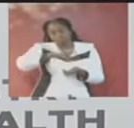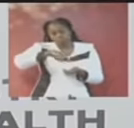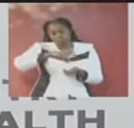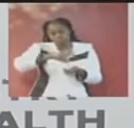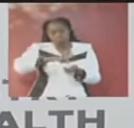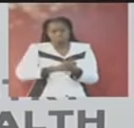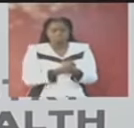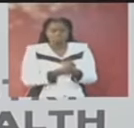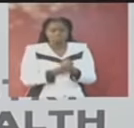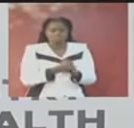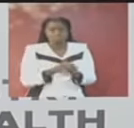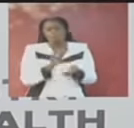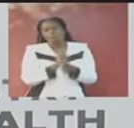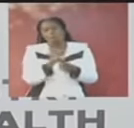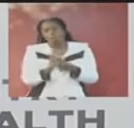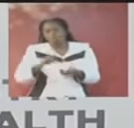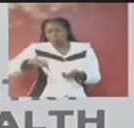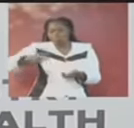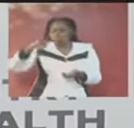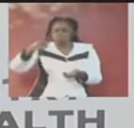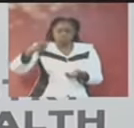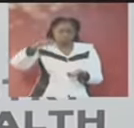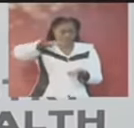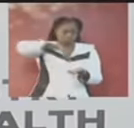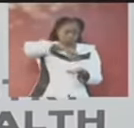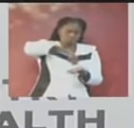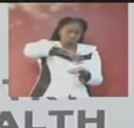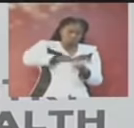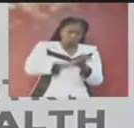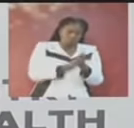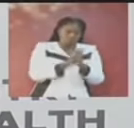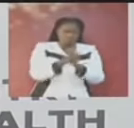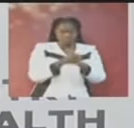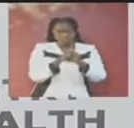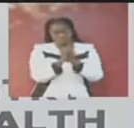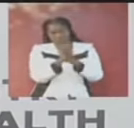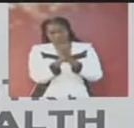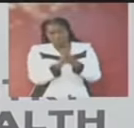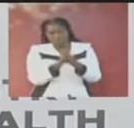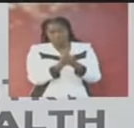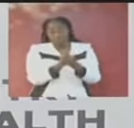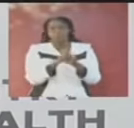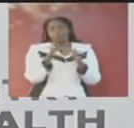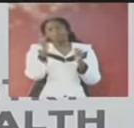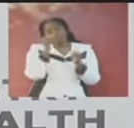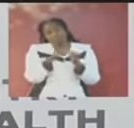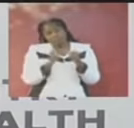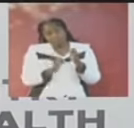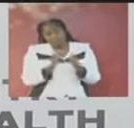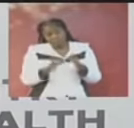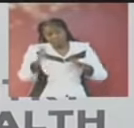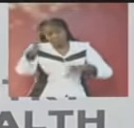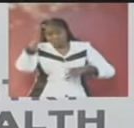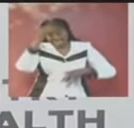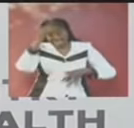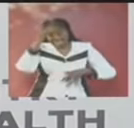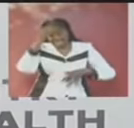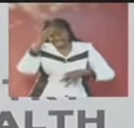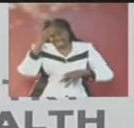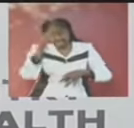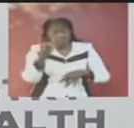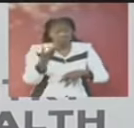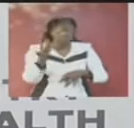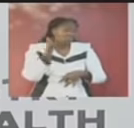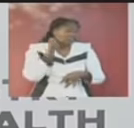spread of the COVID-19 virus. And of course, if you are ill and you have any viral symptoms, please ensure that you